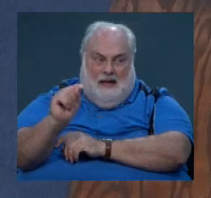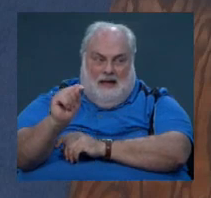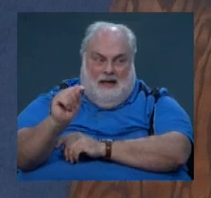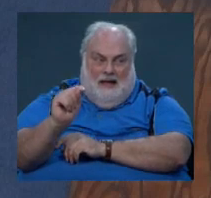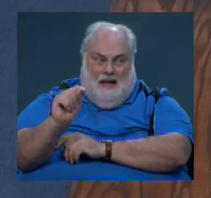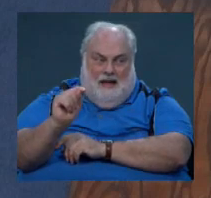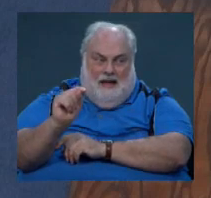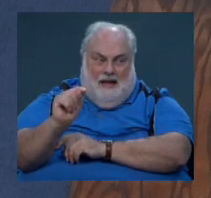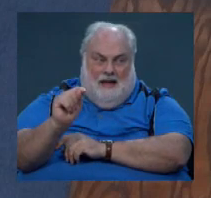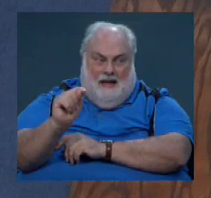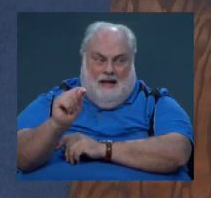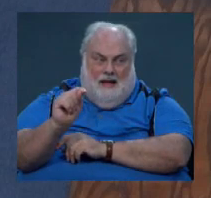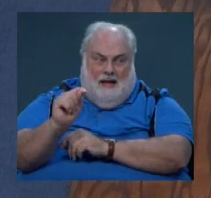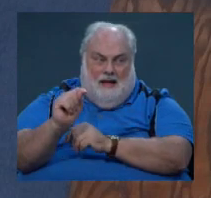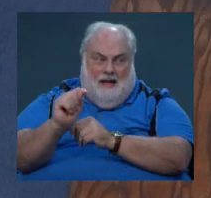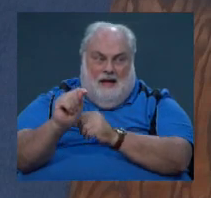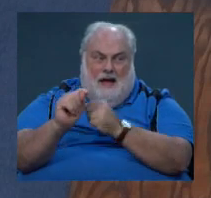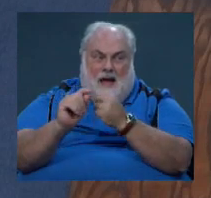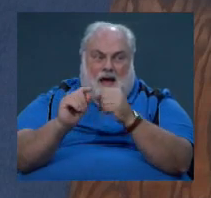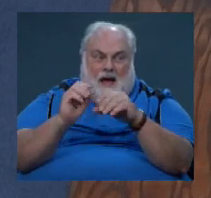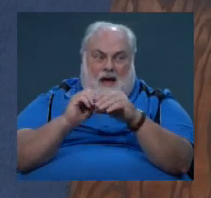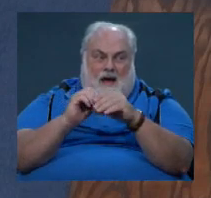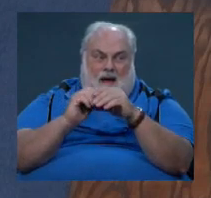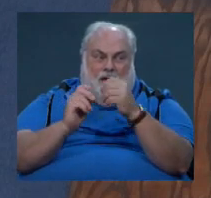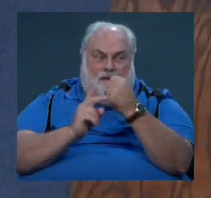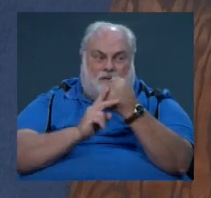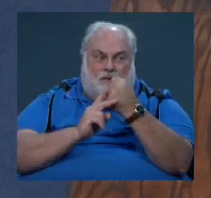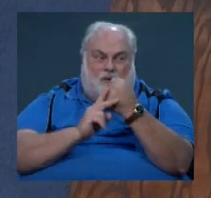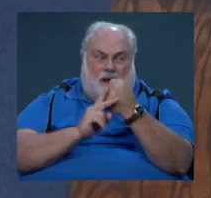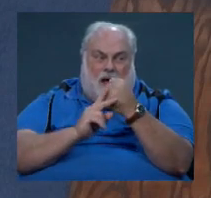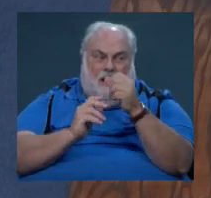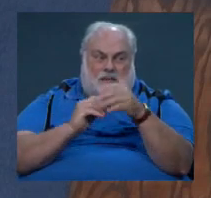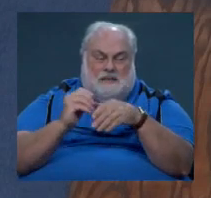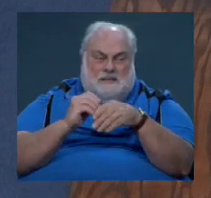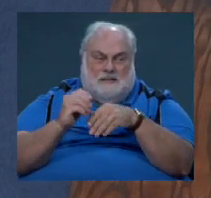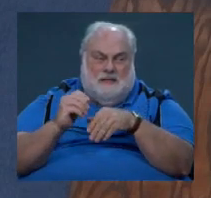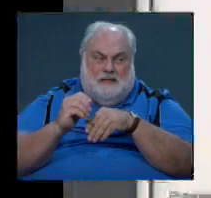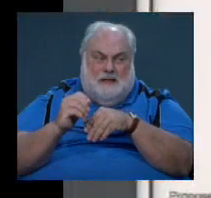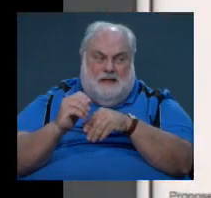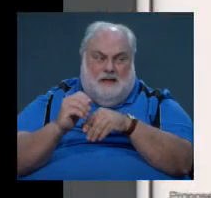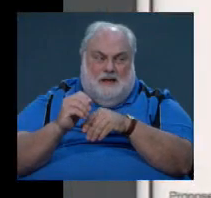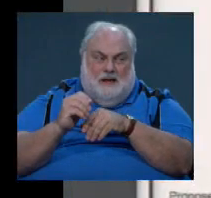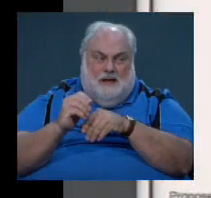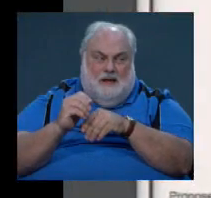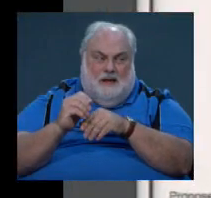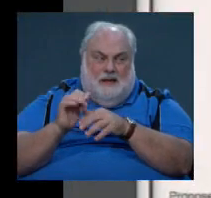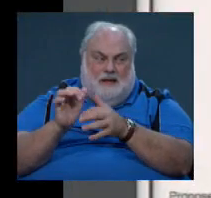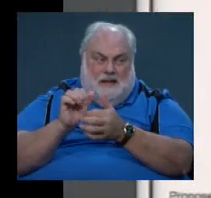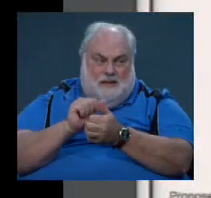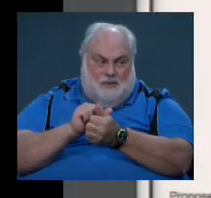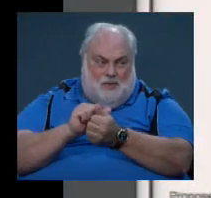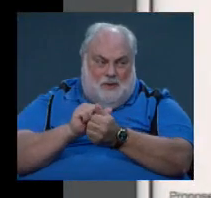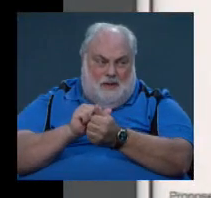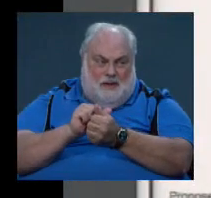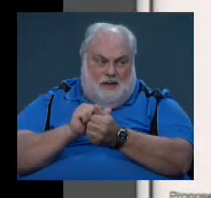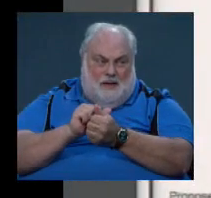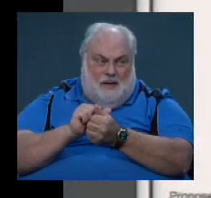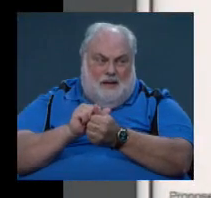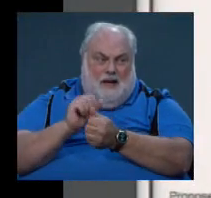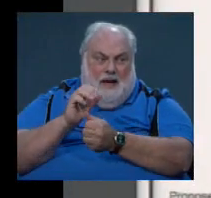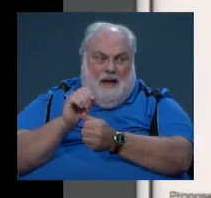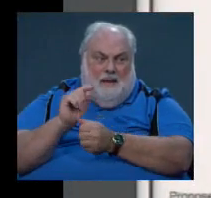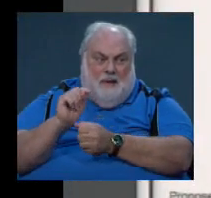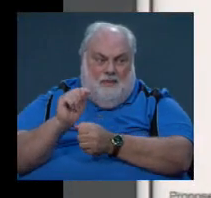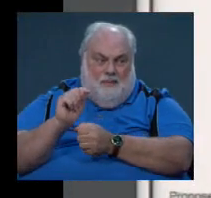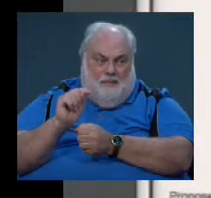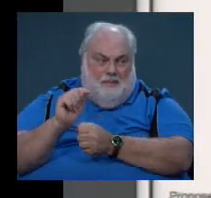storage, because I got stuff stored out right now outside that's getting destroyed, and the bathroom,